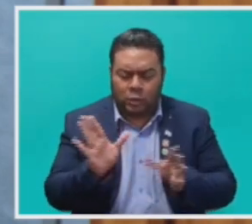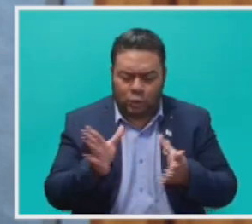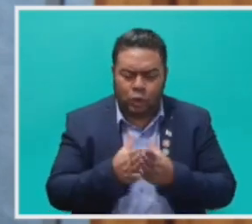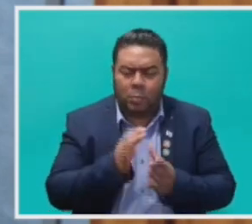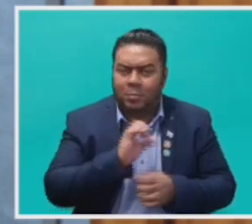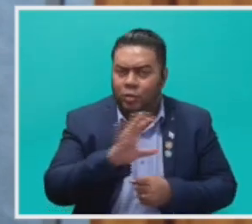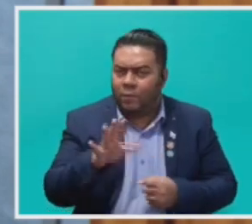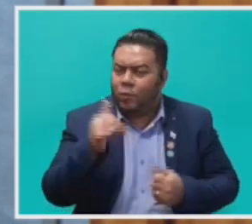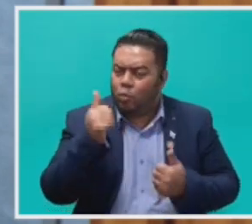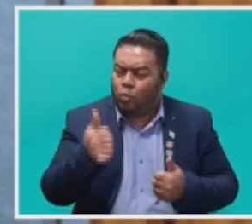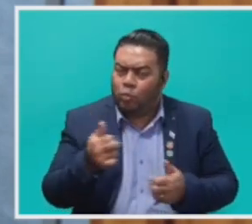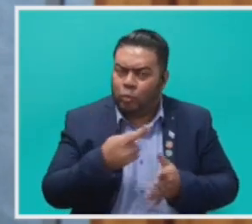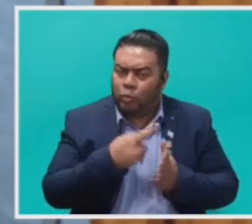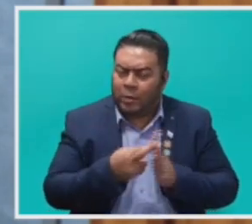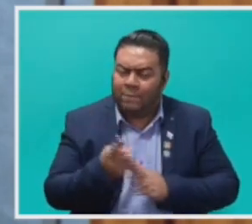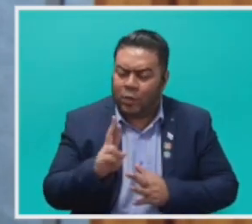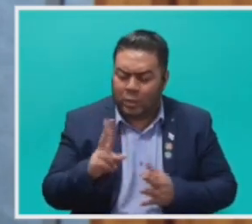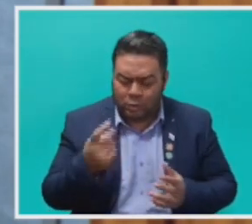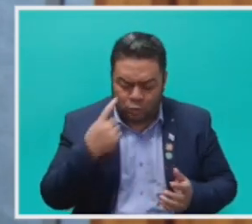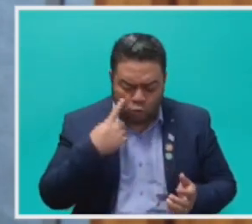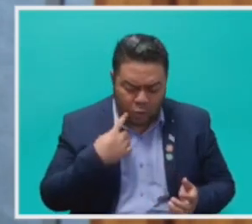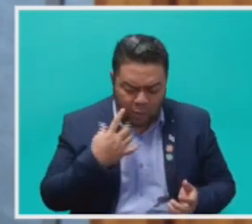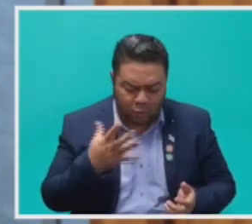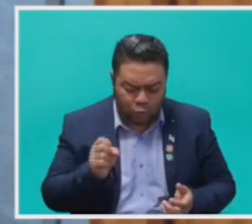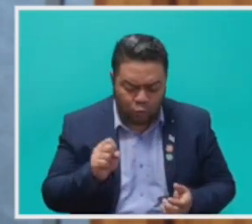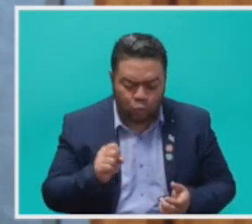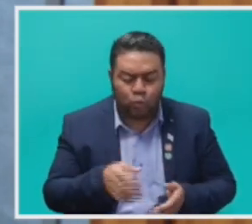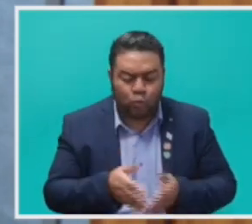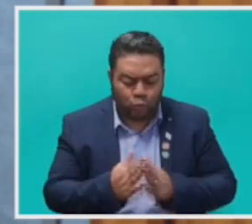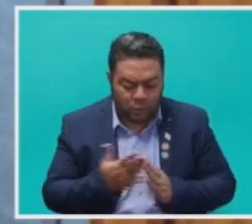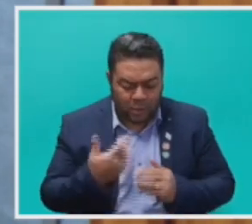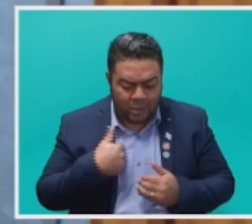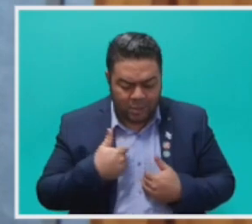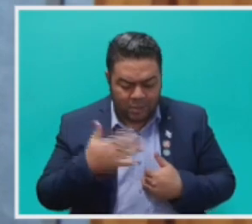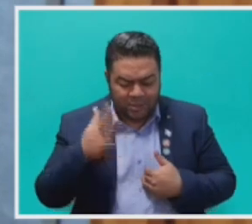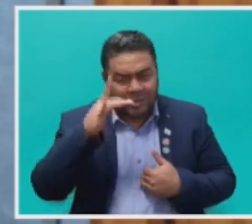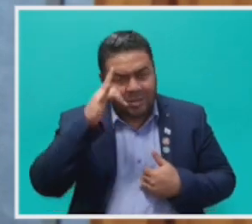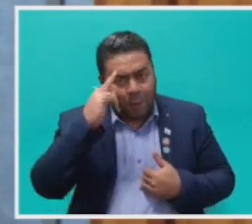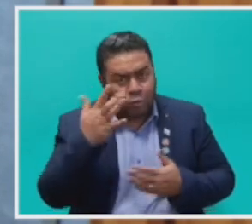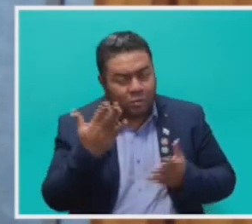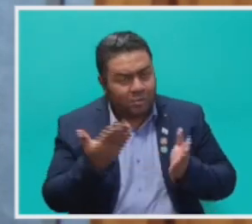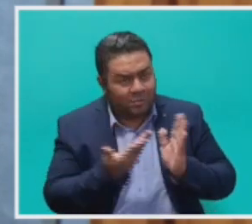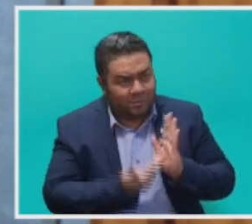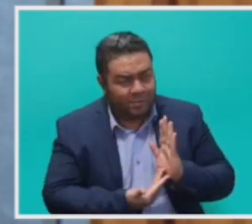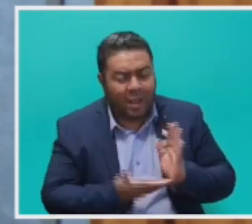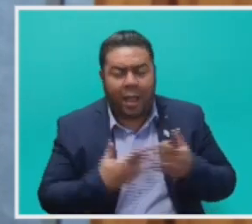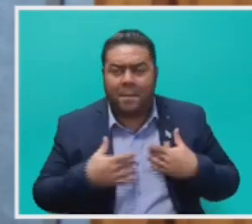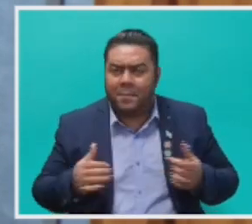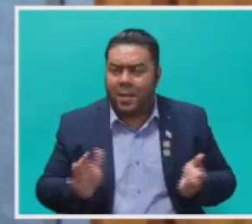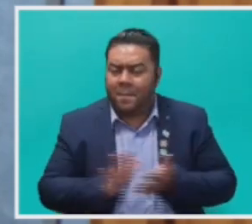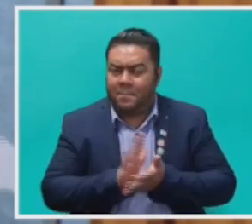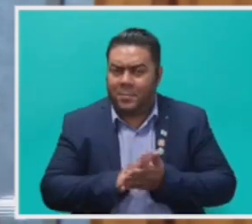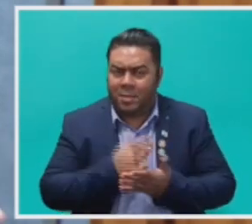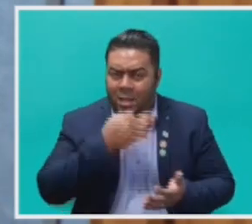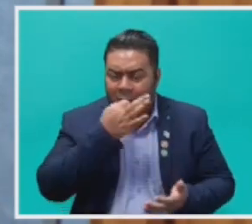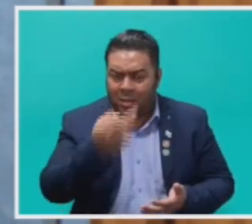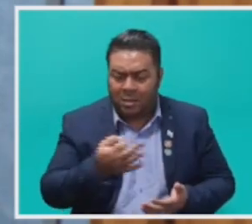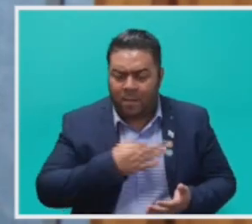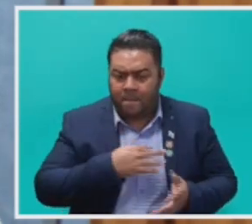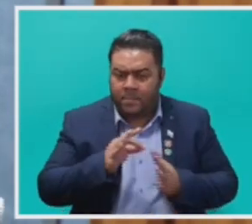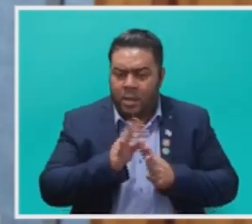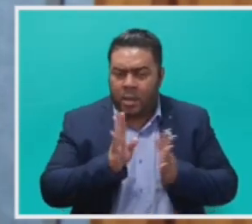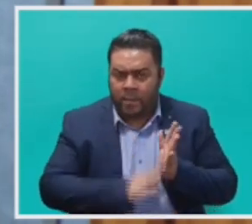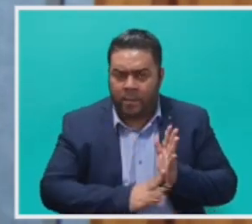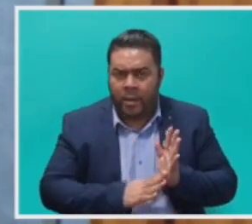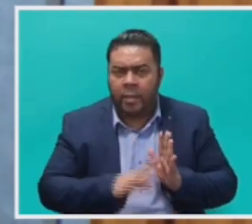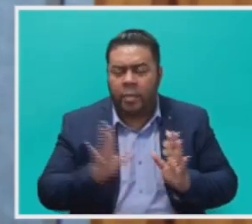very good reasons, as I try to articulate this in this motion. I'm grateful and honored that I've been asked by the Honorable Prime